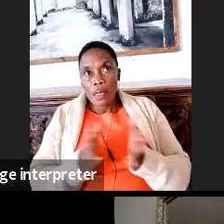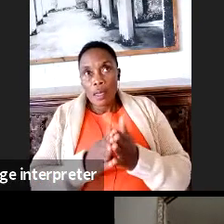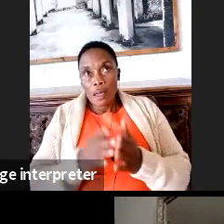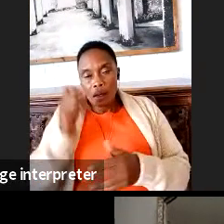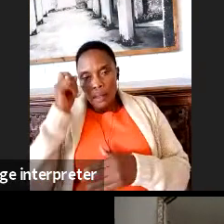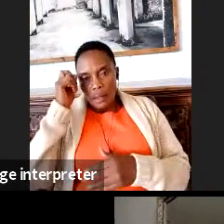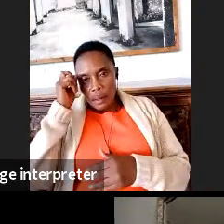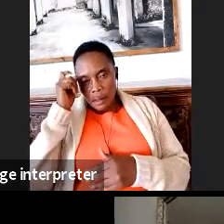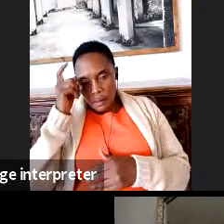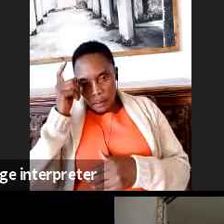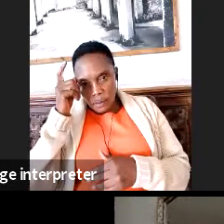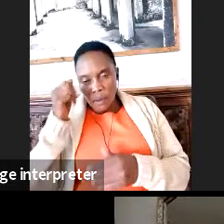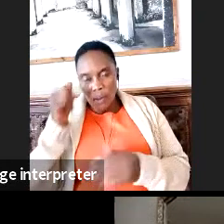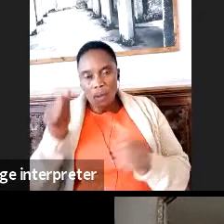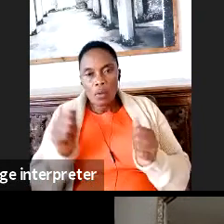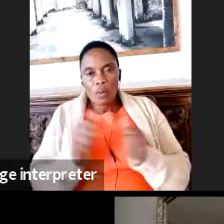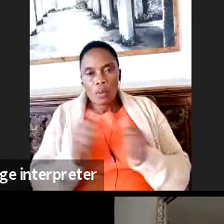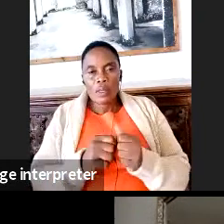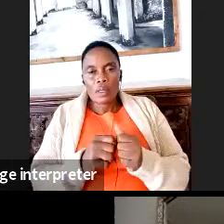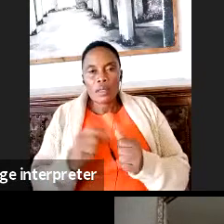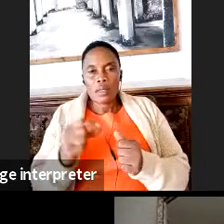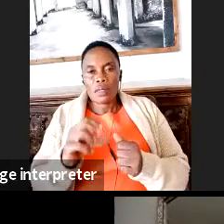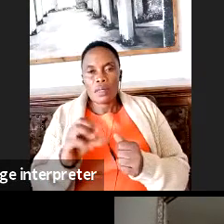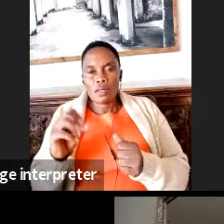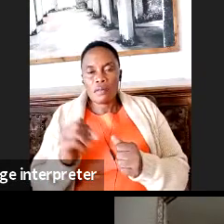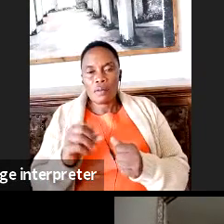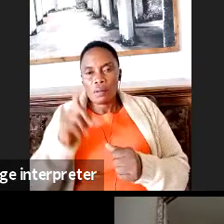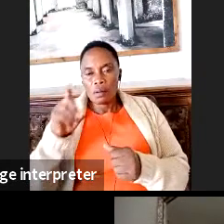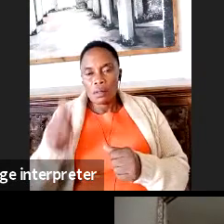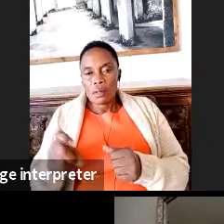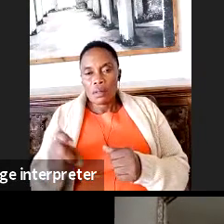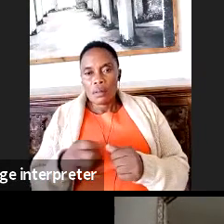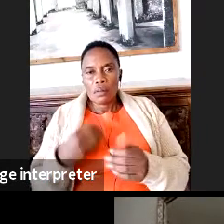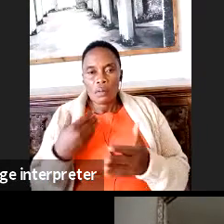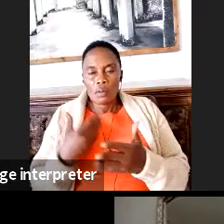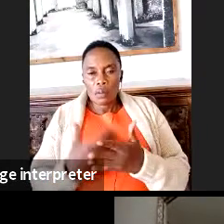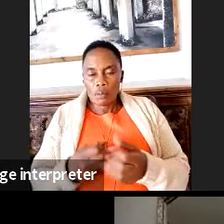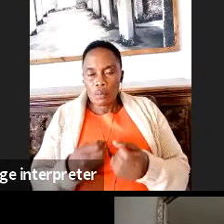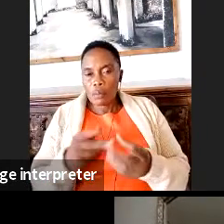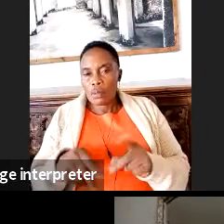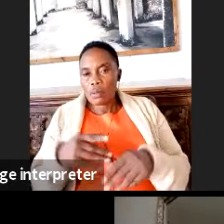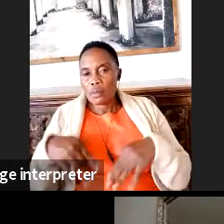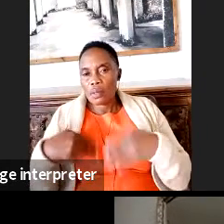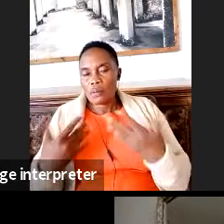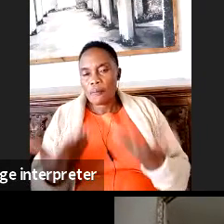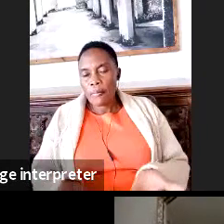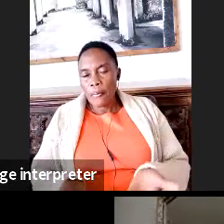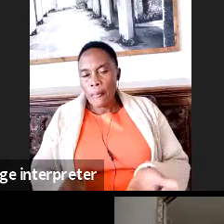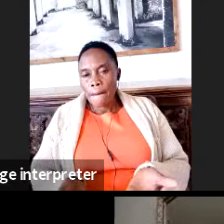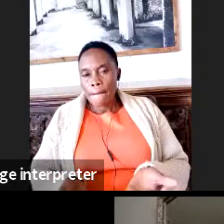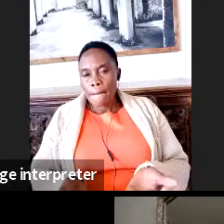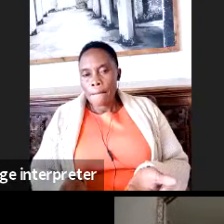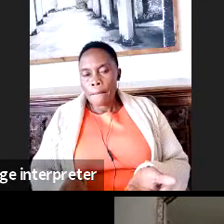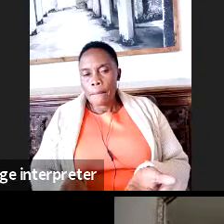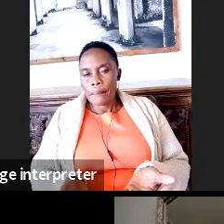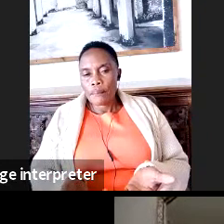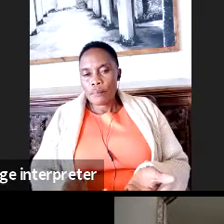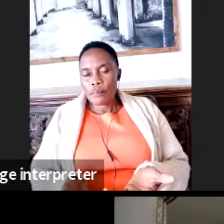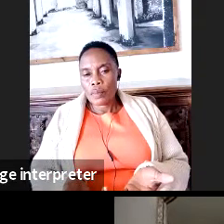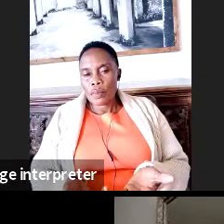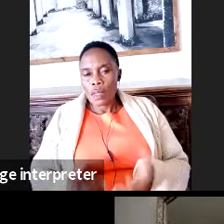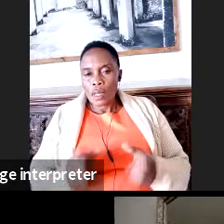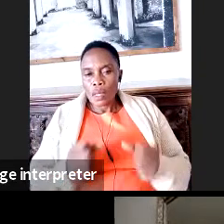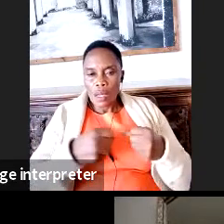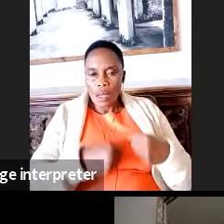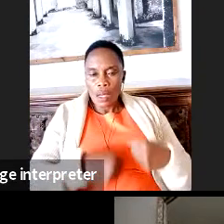coupled with Geneva in-person presence if and when that opens up. The methods and actions discussed